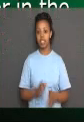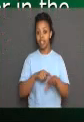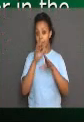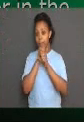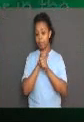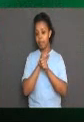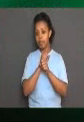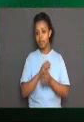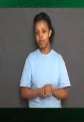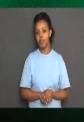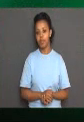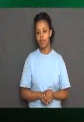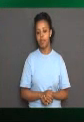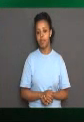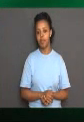Time's up!